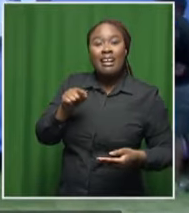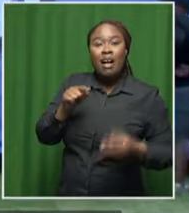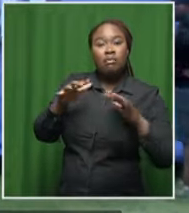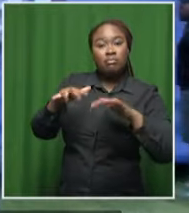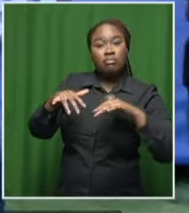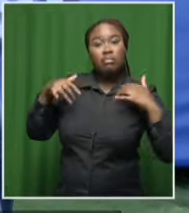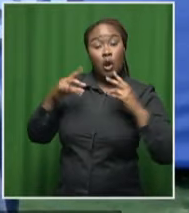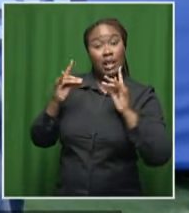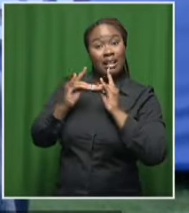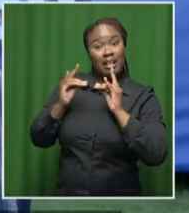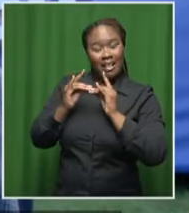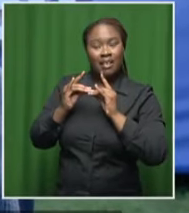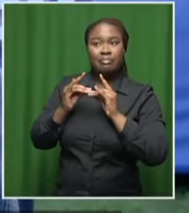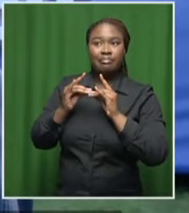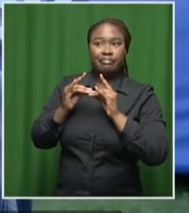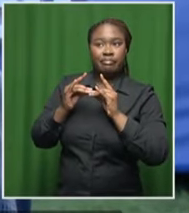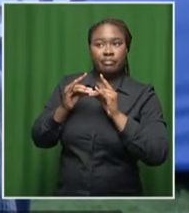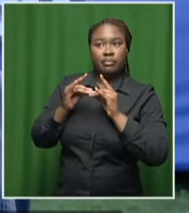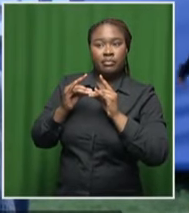Mm.